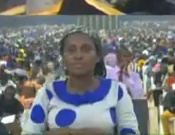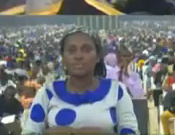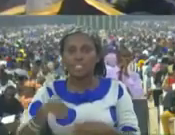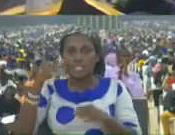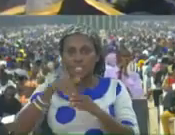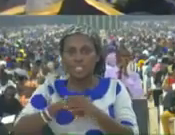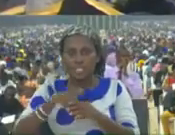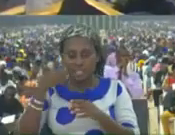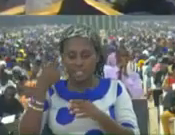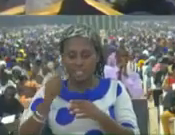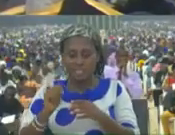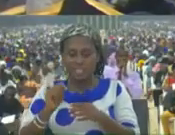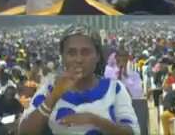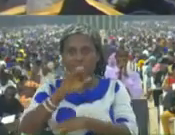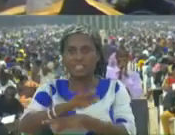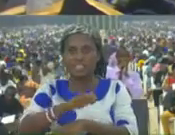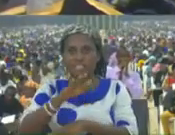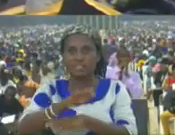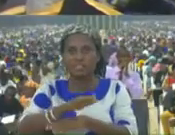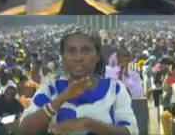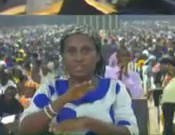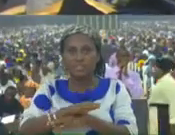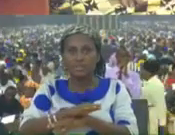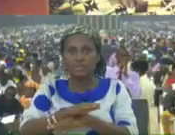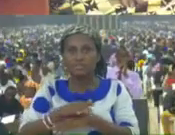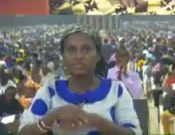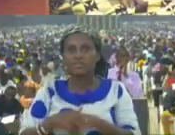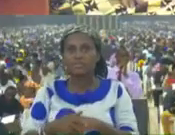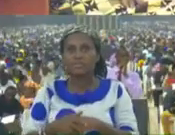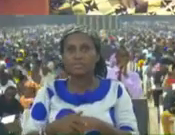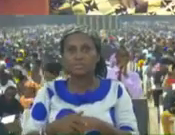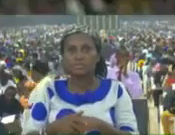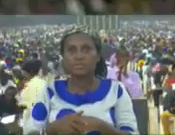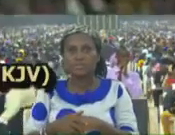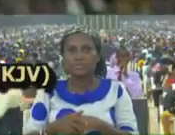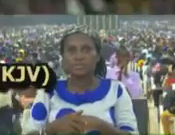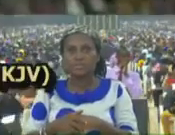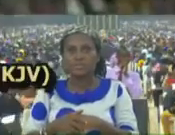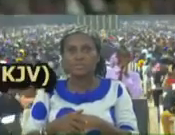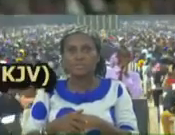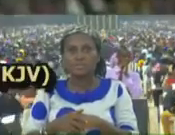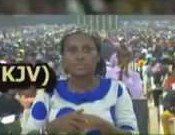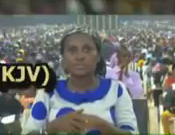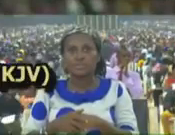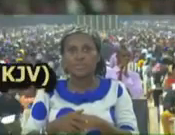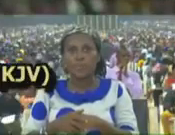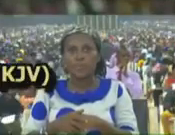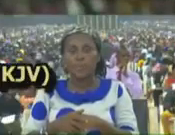evening and in the morning, the first day.